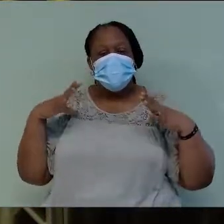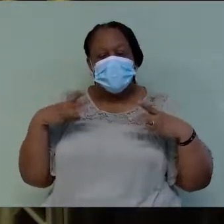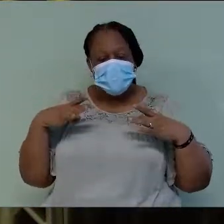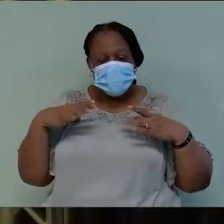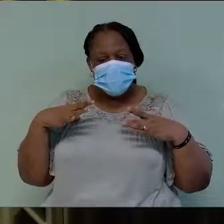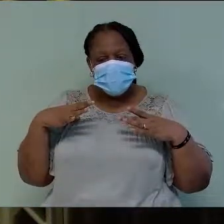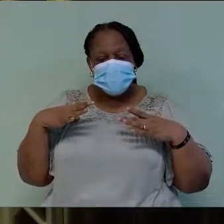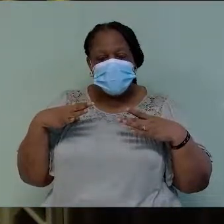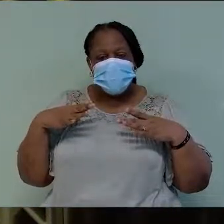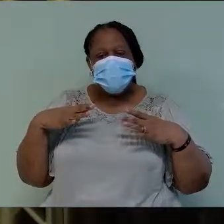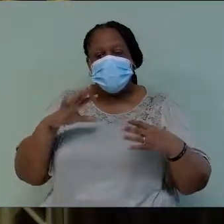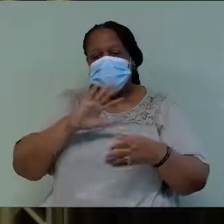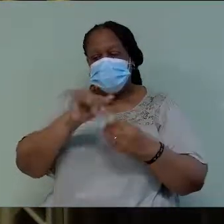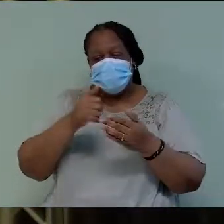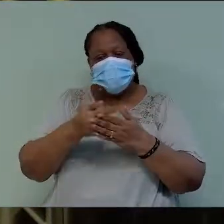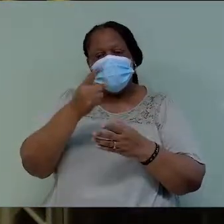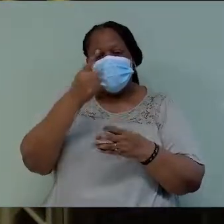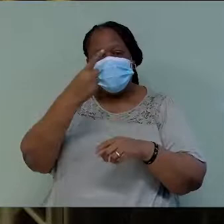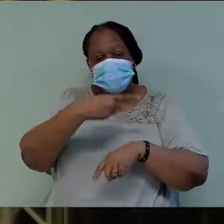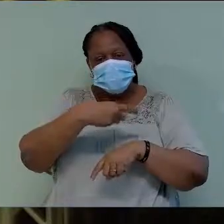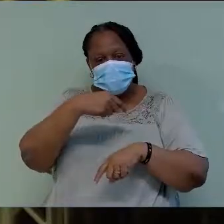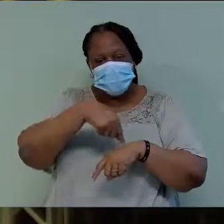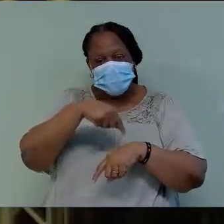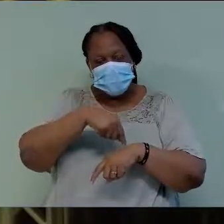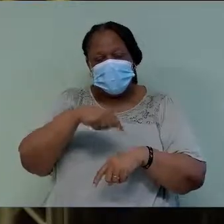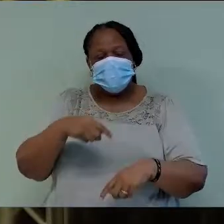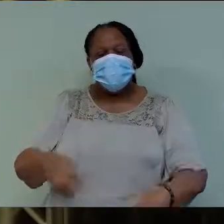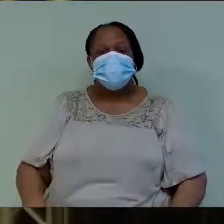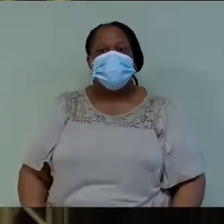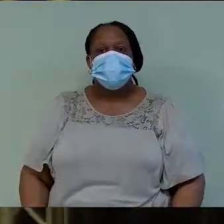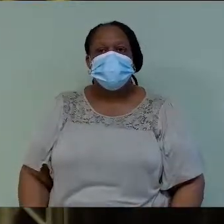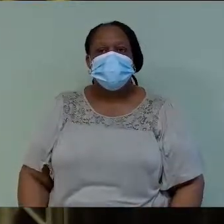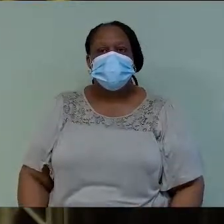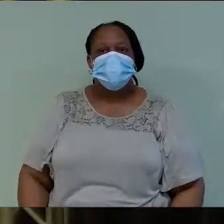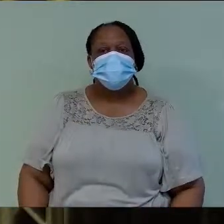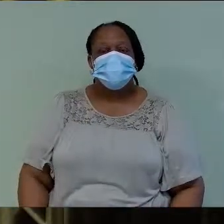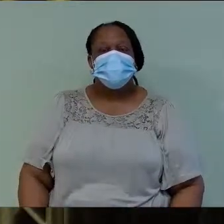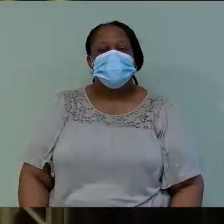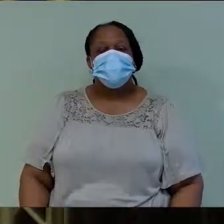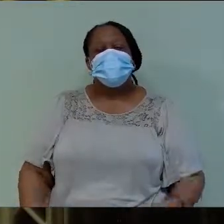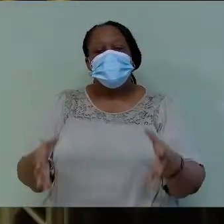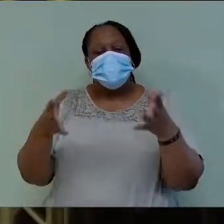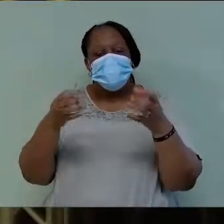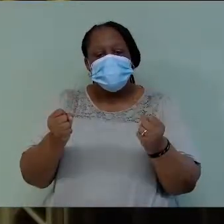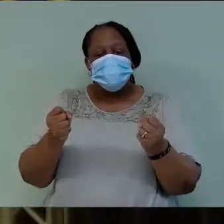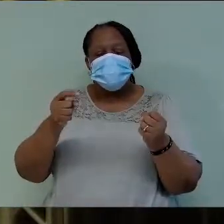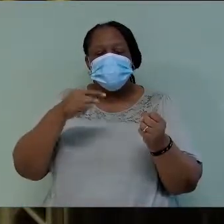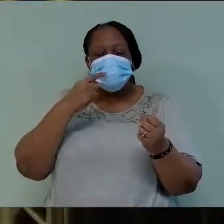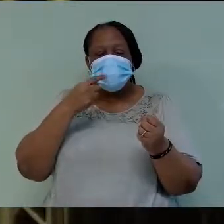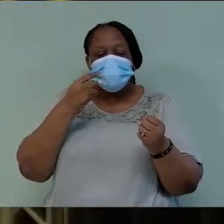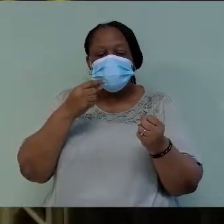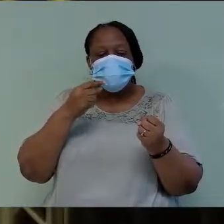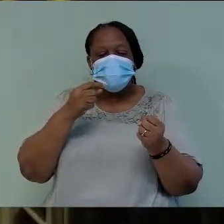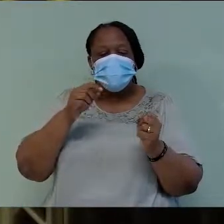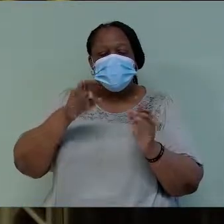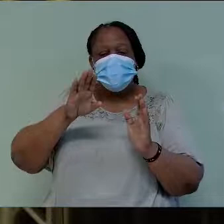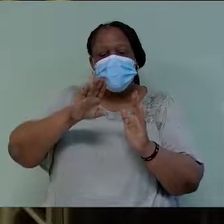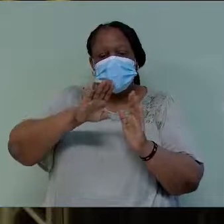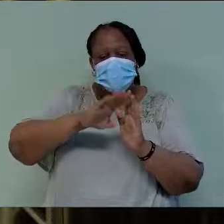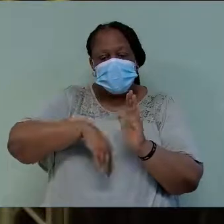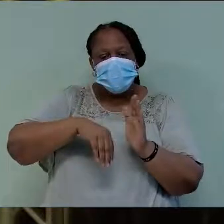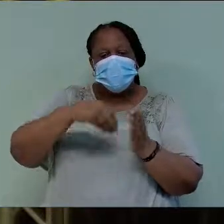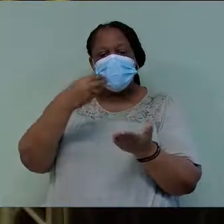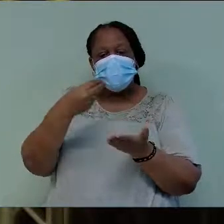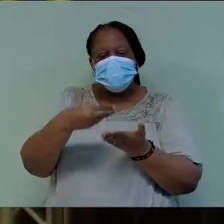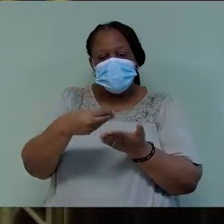there's agreement in 2 periods. Thirdly, I want to address the issue of reduced wages or